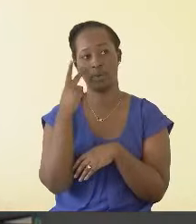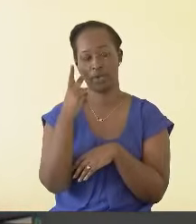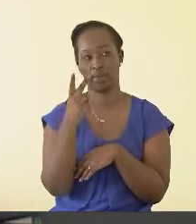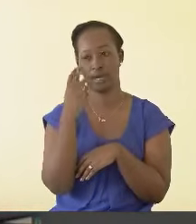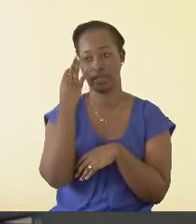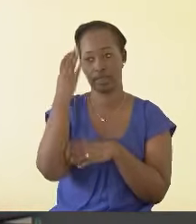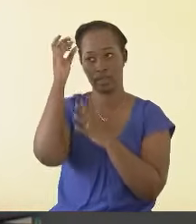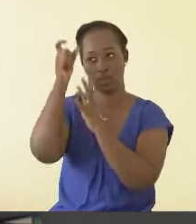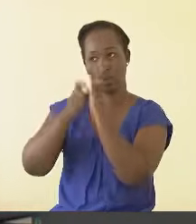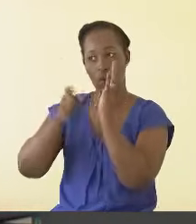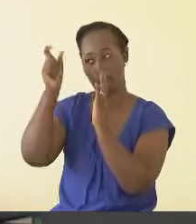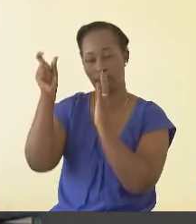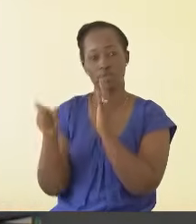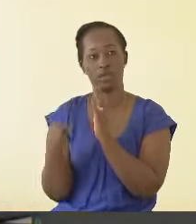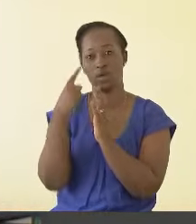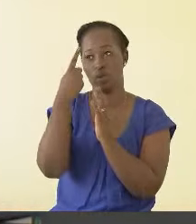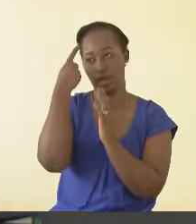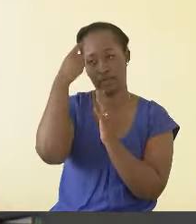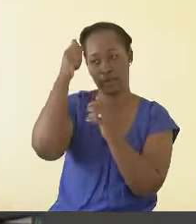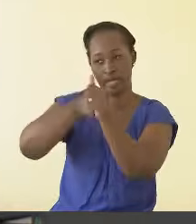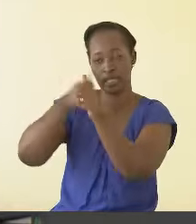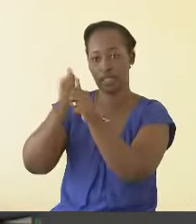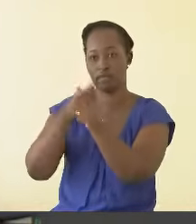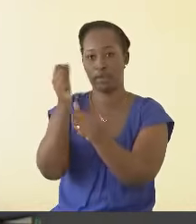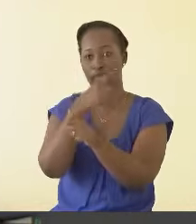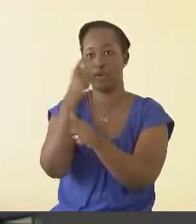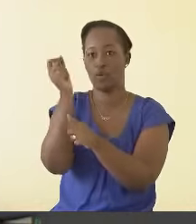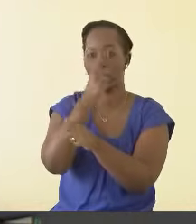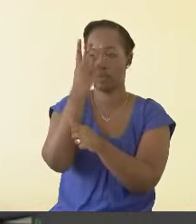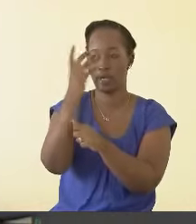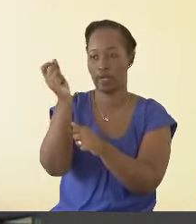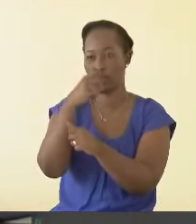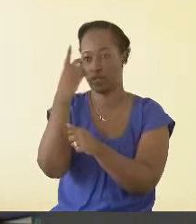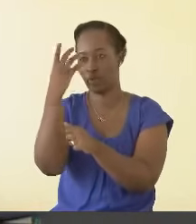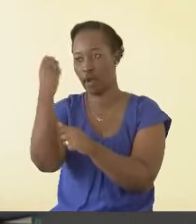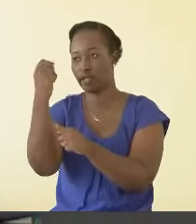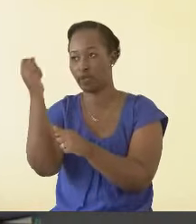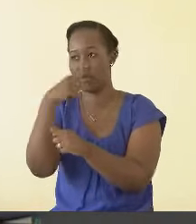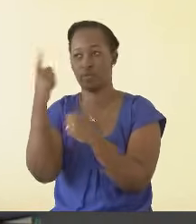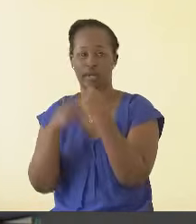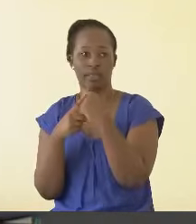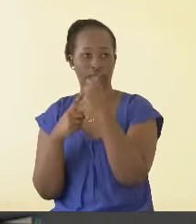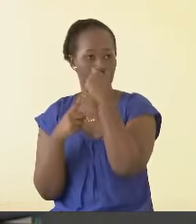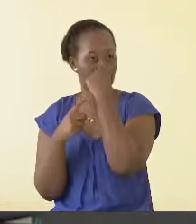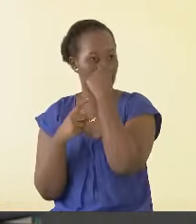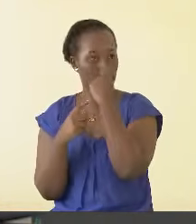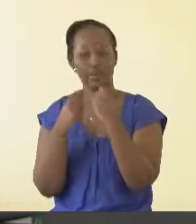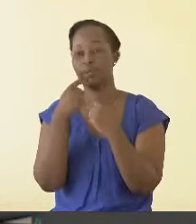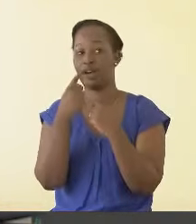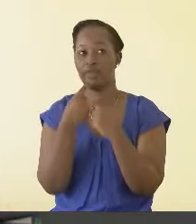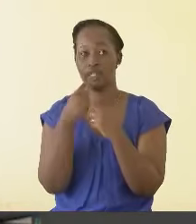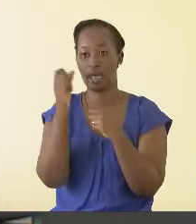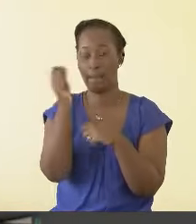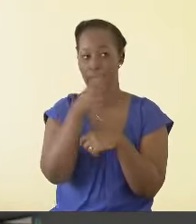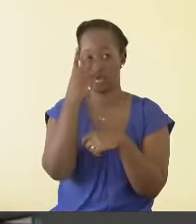3 columns for 1 column for each month. April, May, June. If they told us 4 months, we should have created